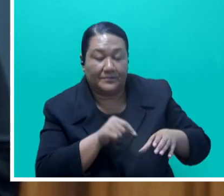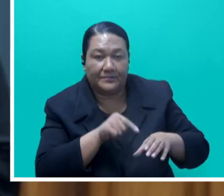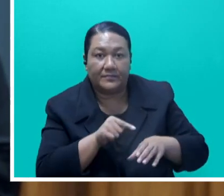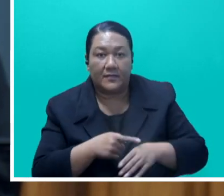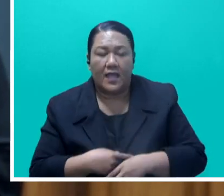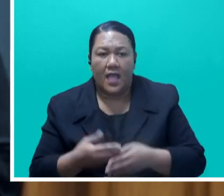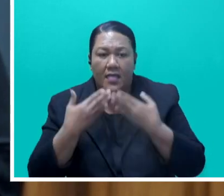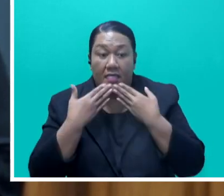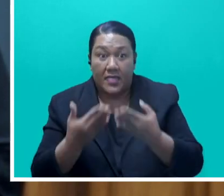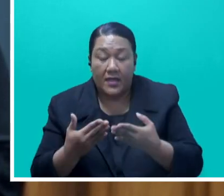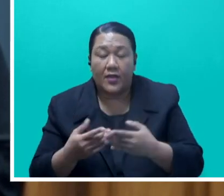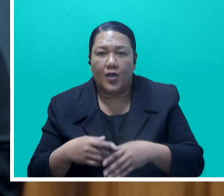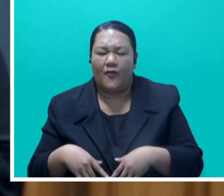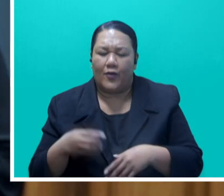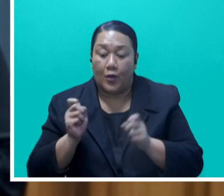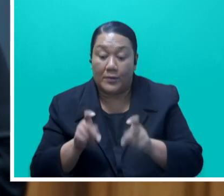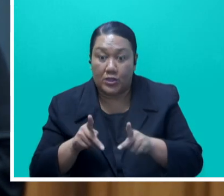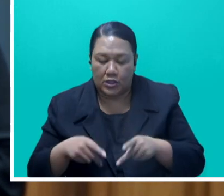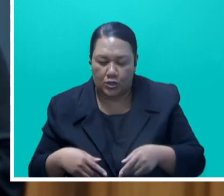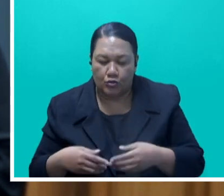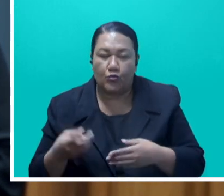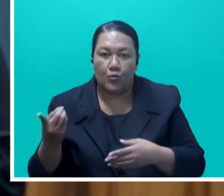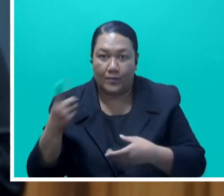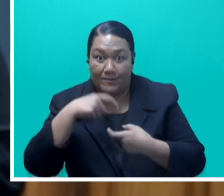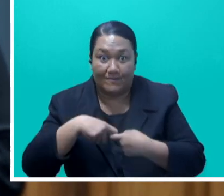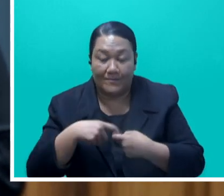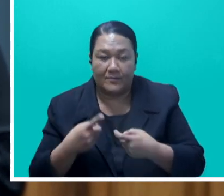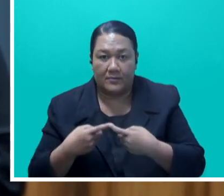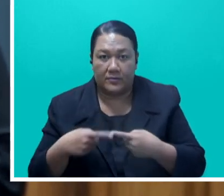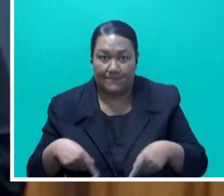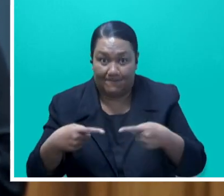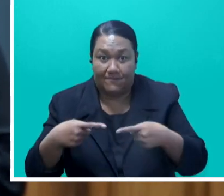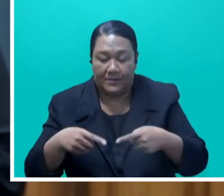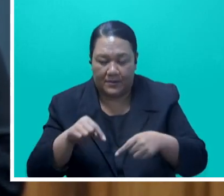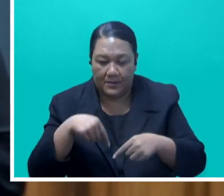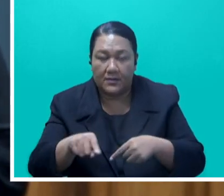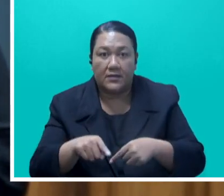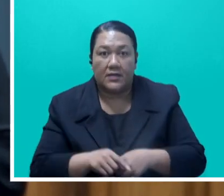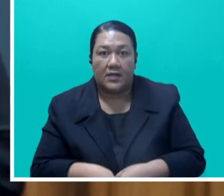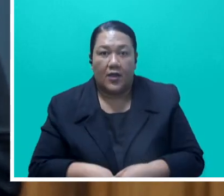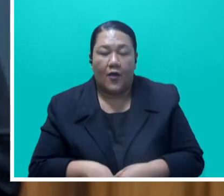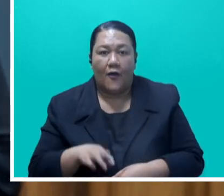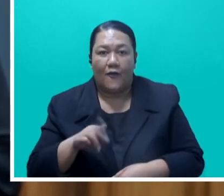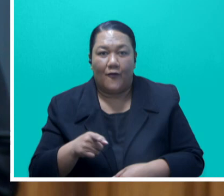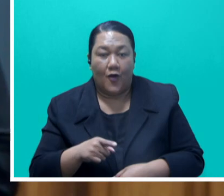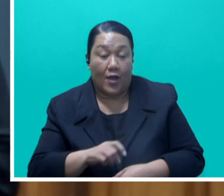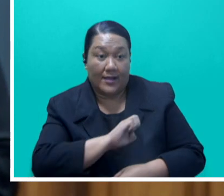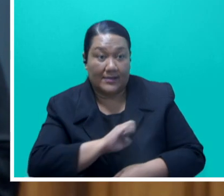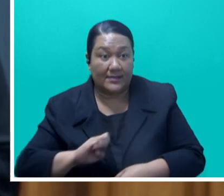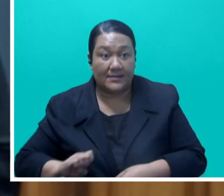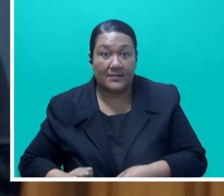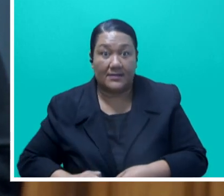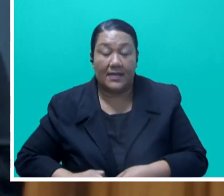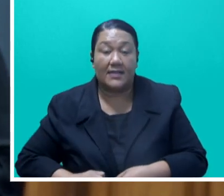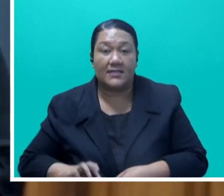to contribute to the debate on the opening address of His Excellency, the President of the Republic of Fiji,